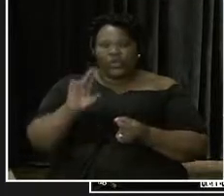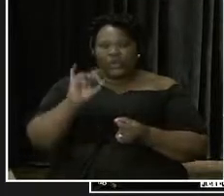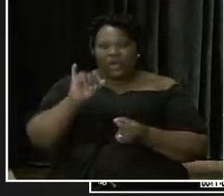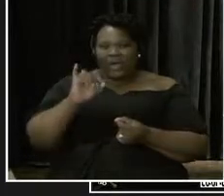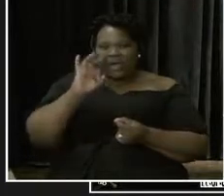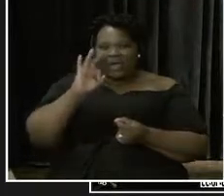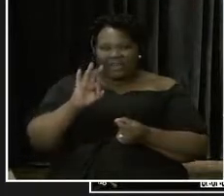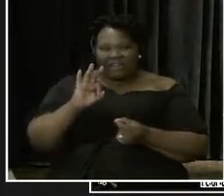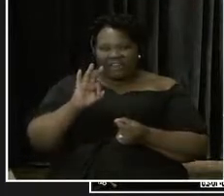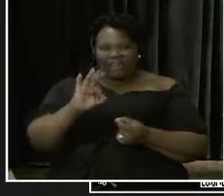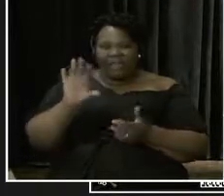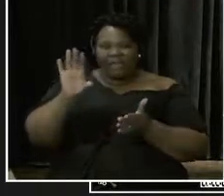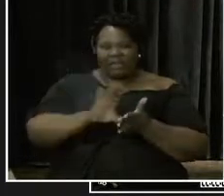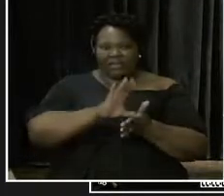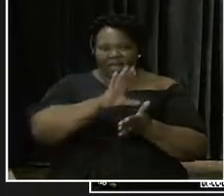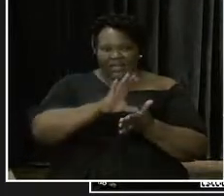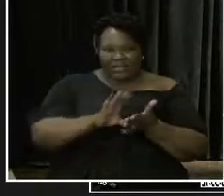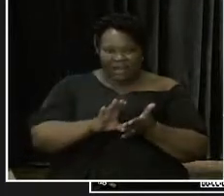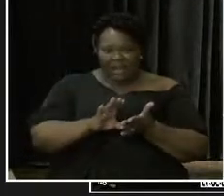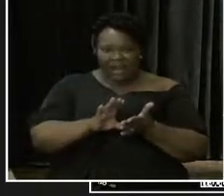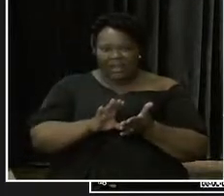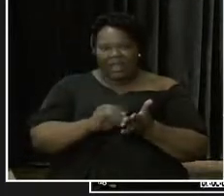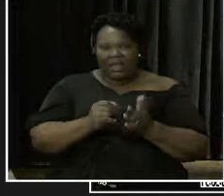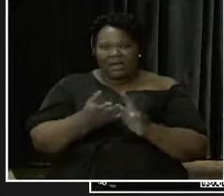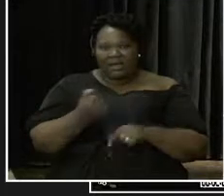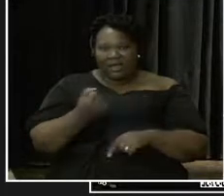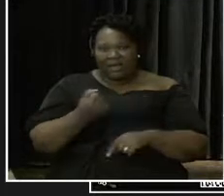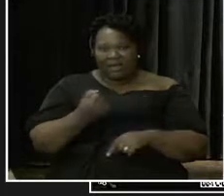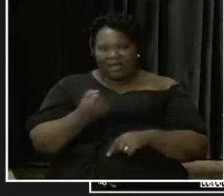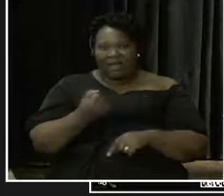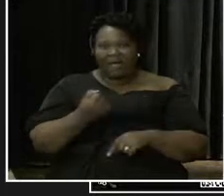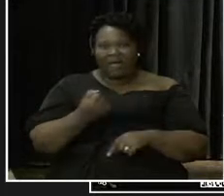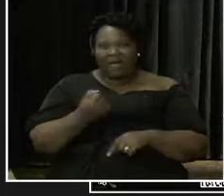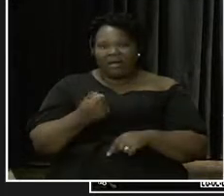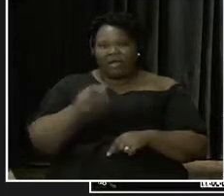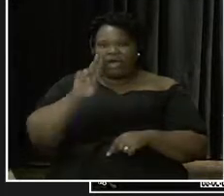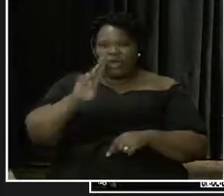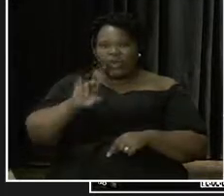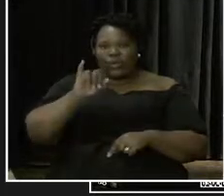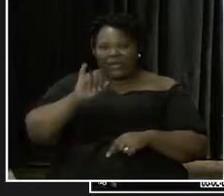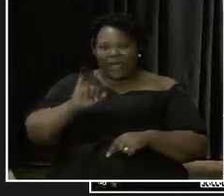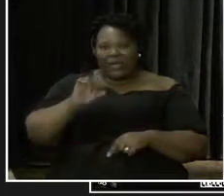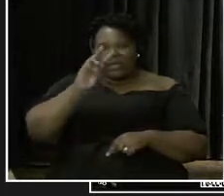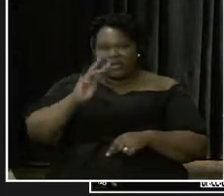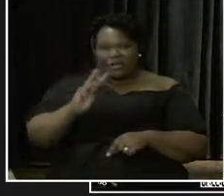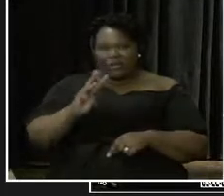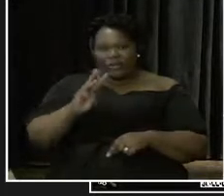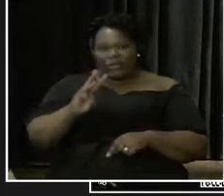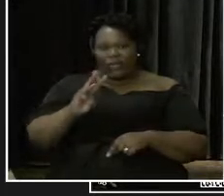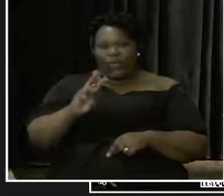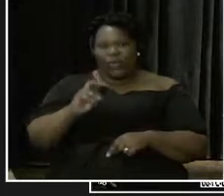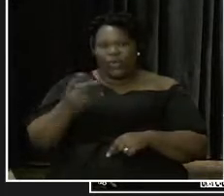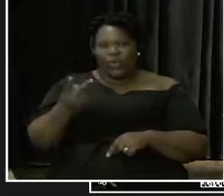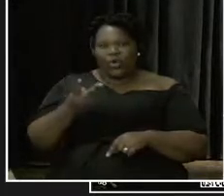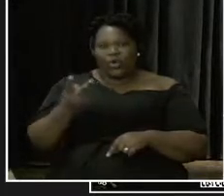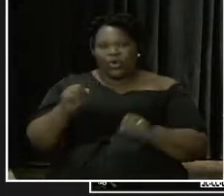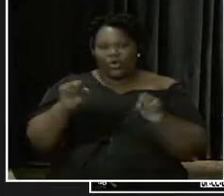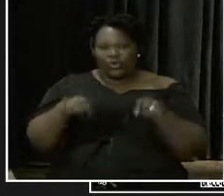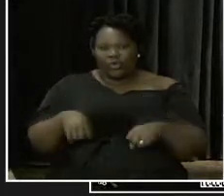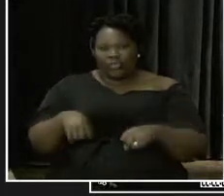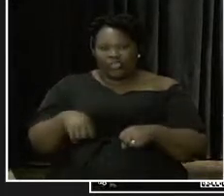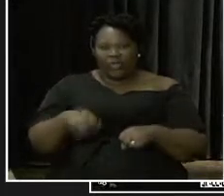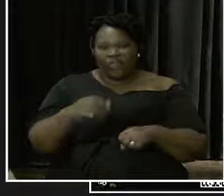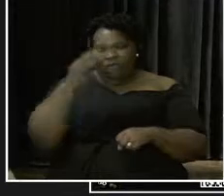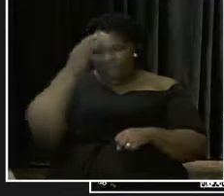approve the write-off, recover of that UIW. Also, the National Authority has given a directive